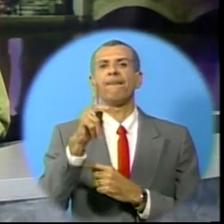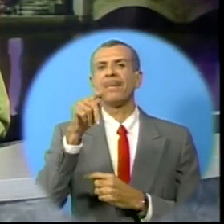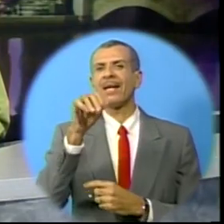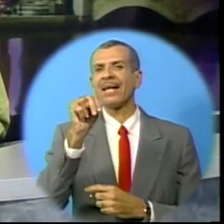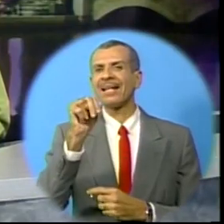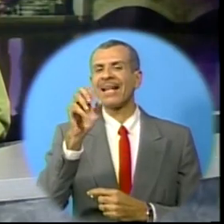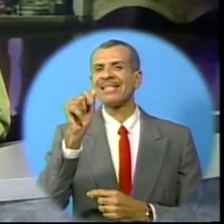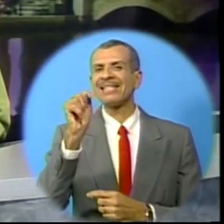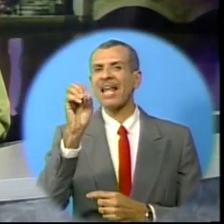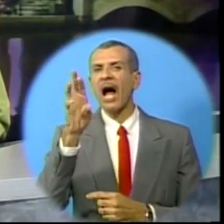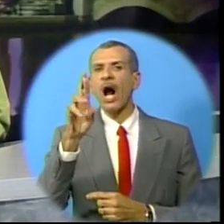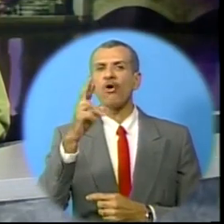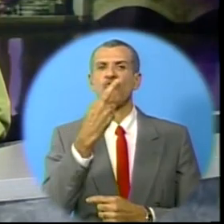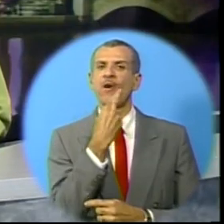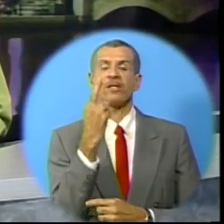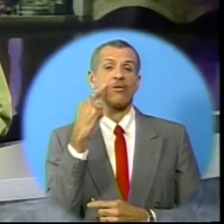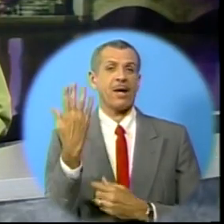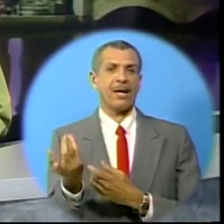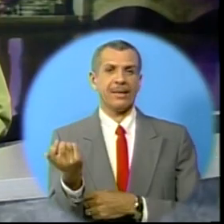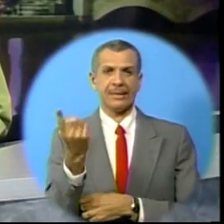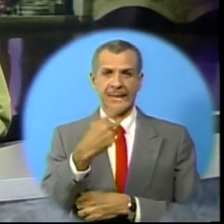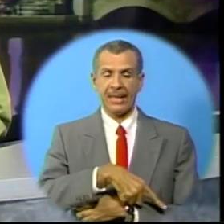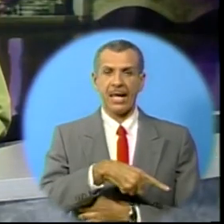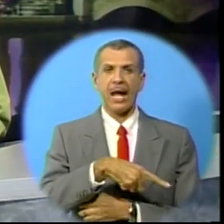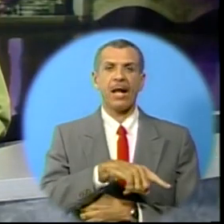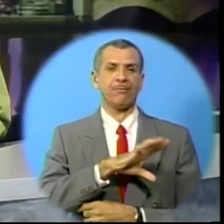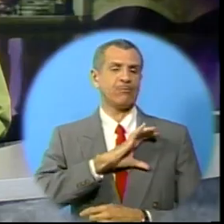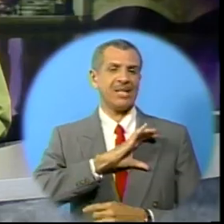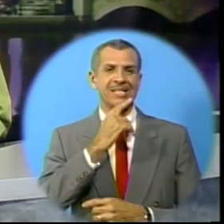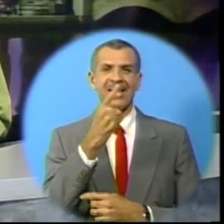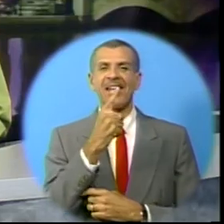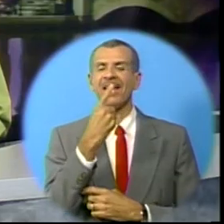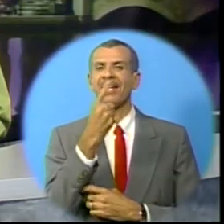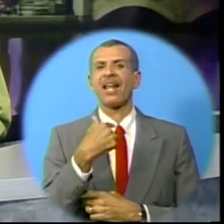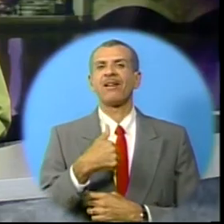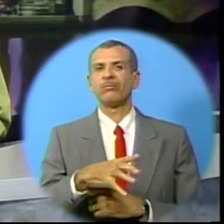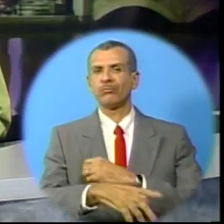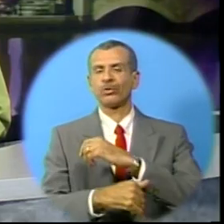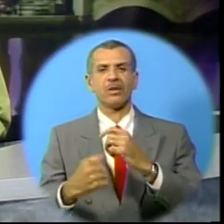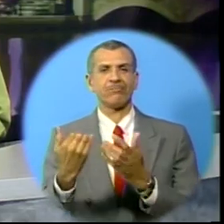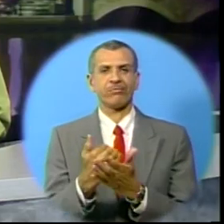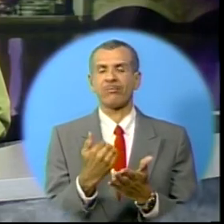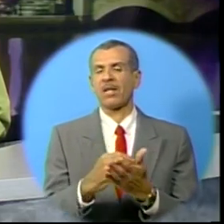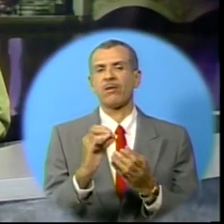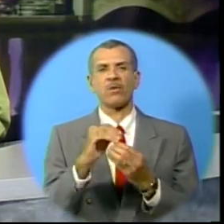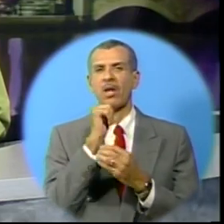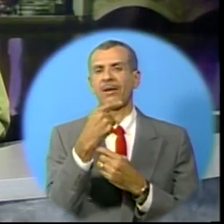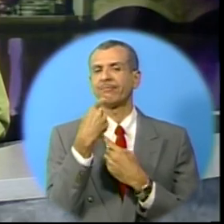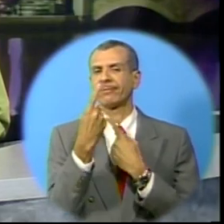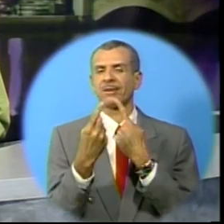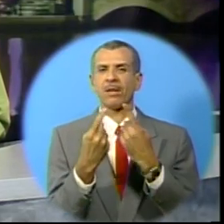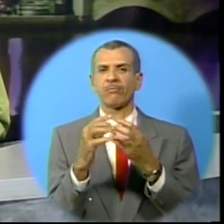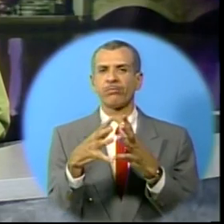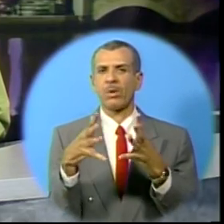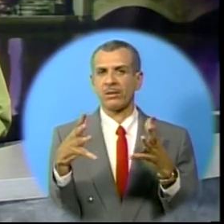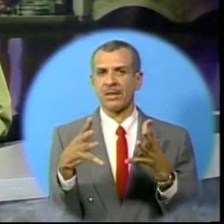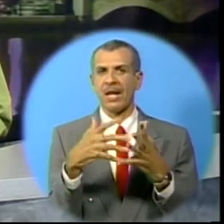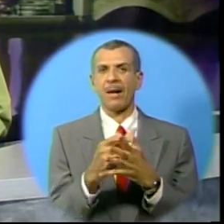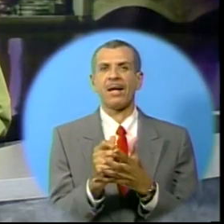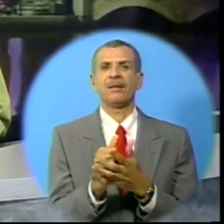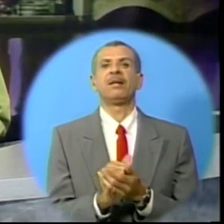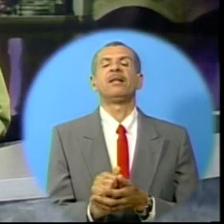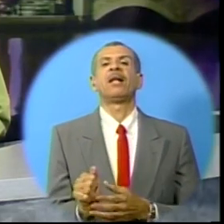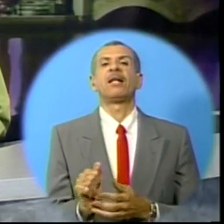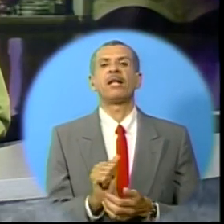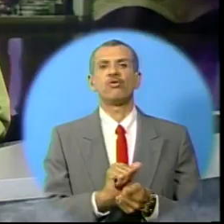restaurant on Baxter's Road earlier today. Lawmen say the men took an undisclosed sum of money from the cash register and then destroyed it.